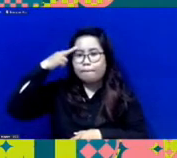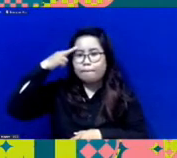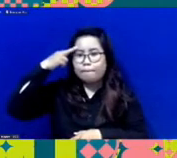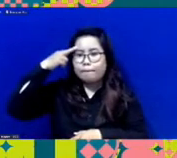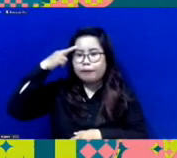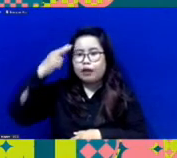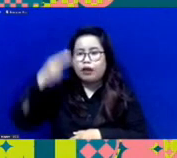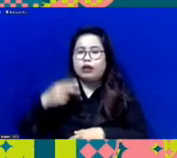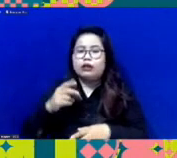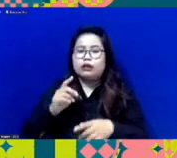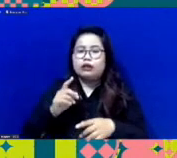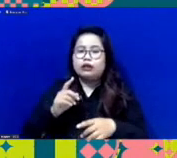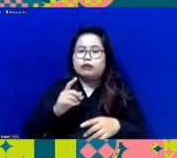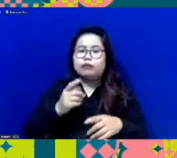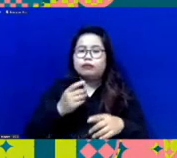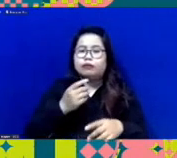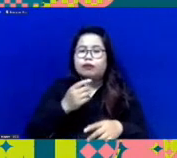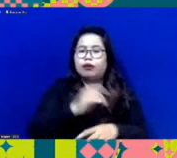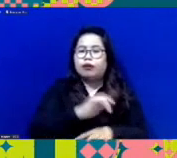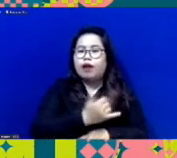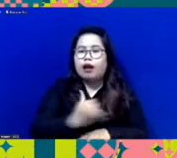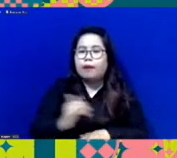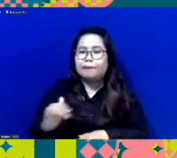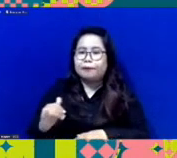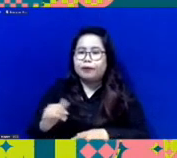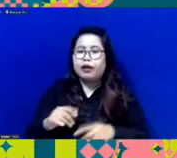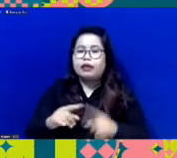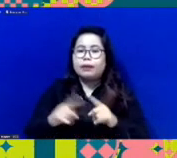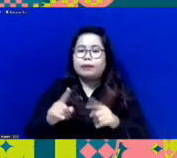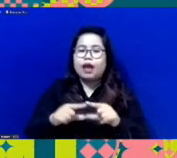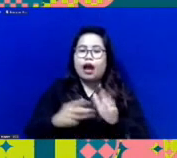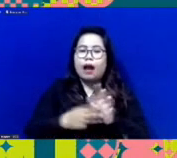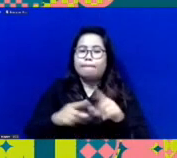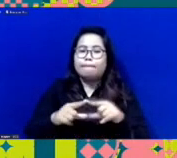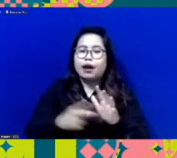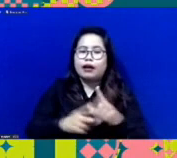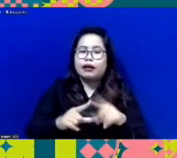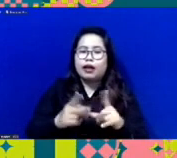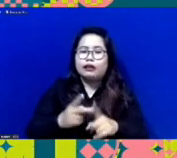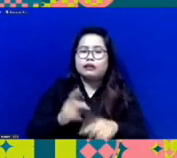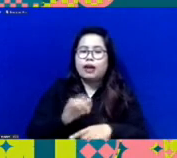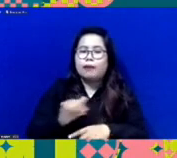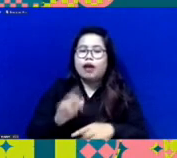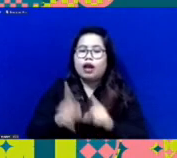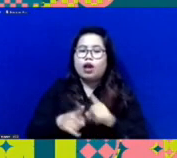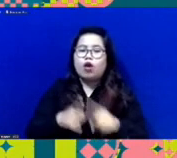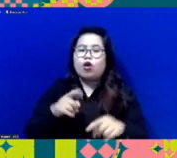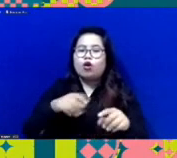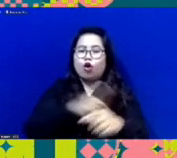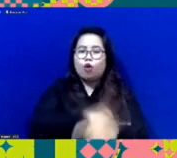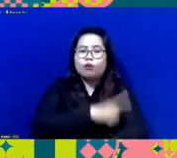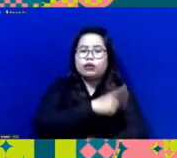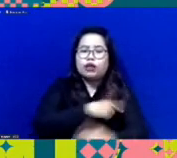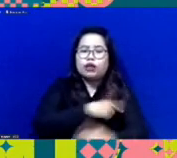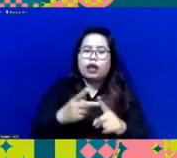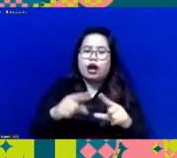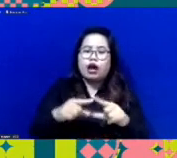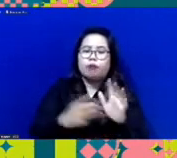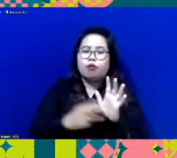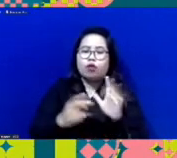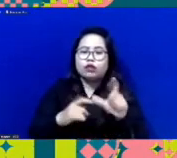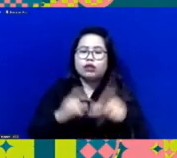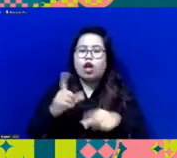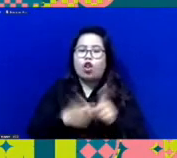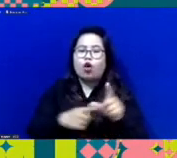supreme integrity. Yeah, amanah. But then competent, harmonious, loyal, adaptive, collaborative is more modern world. So if we combine between, you know, our